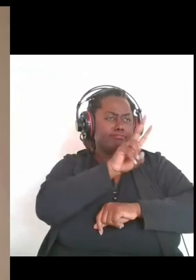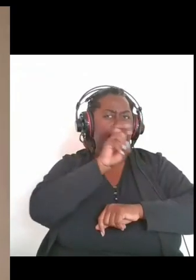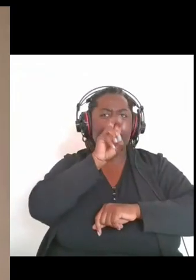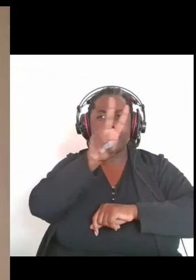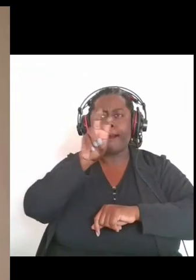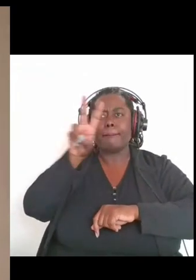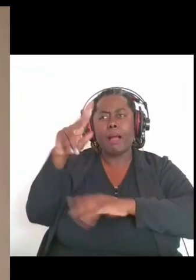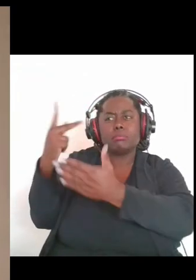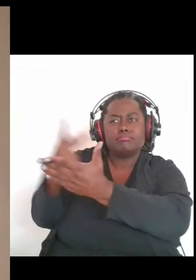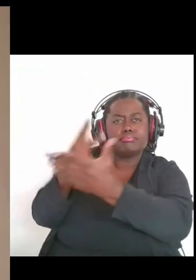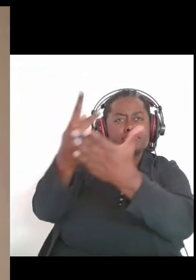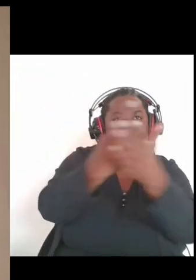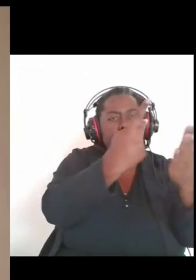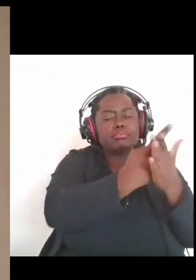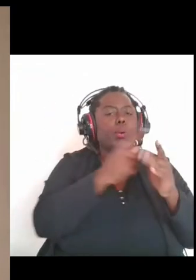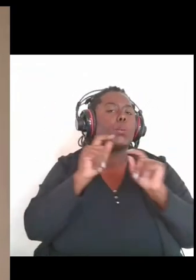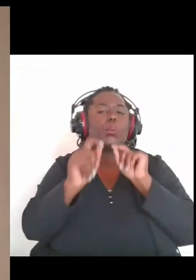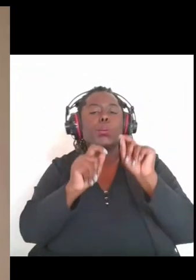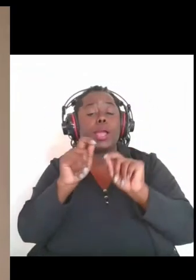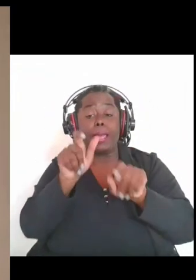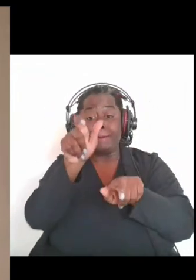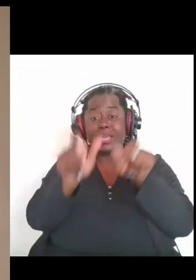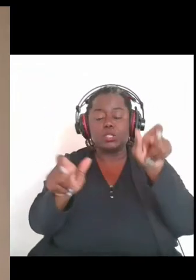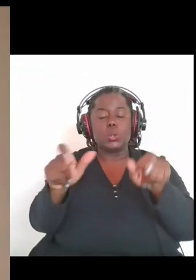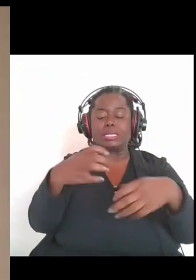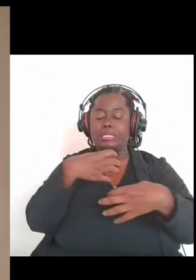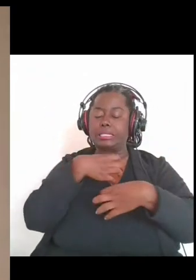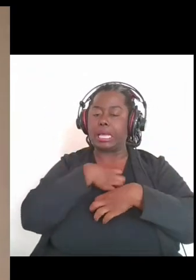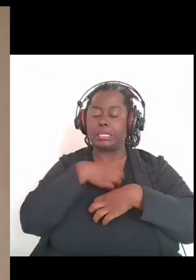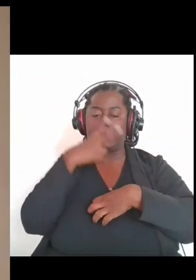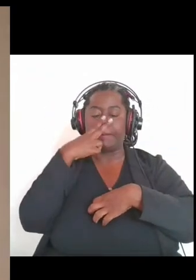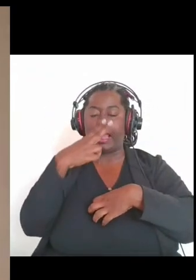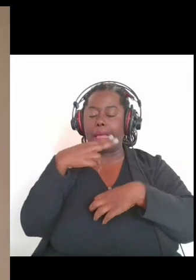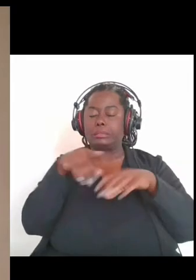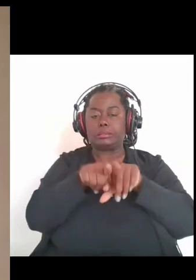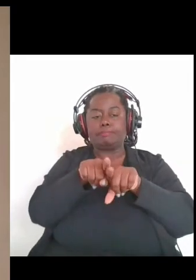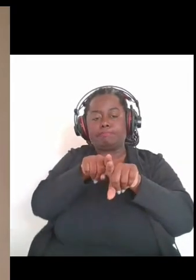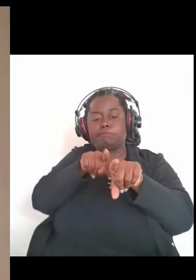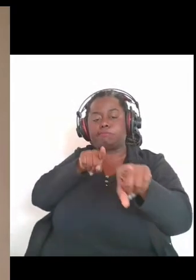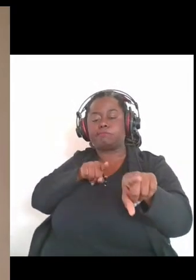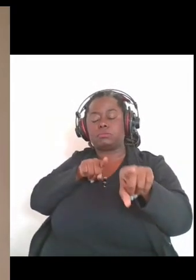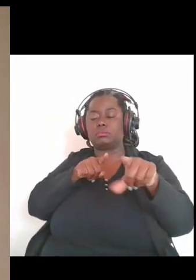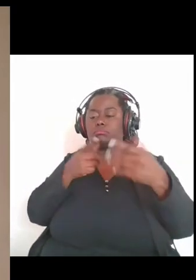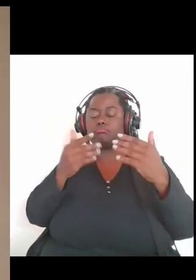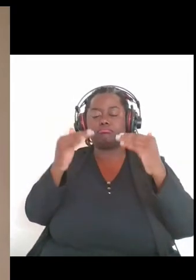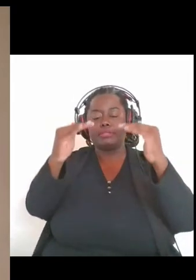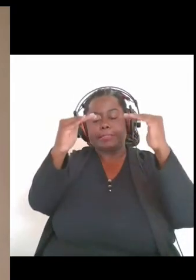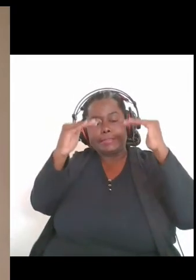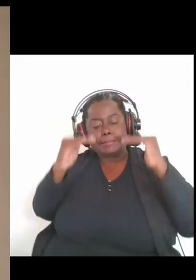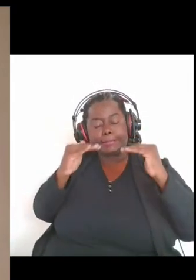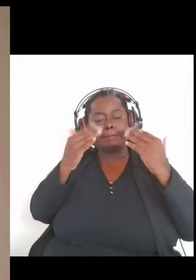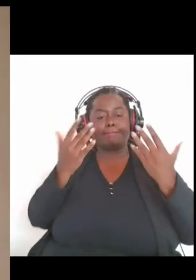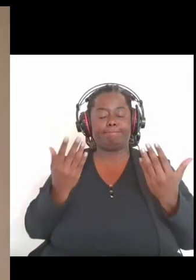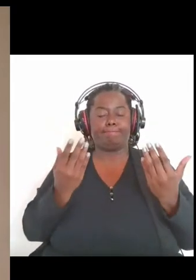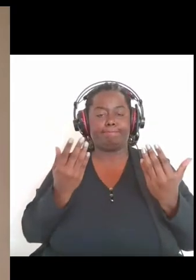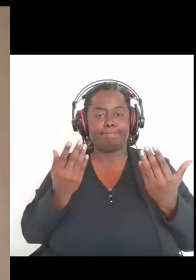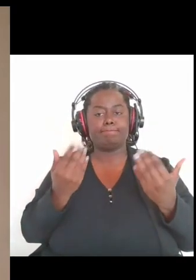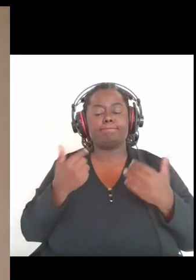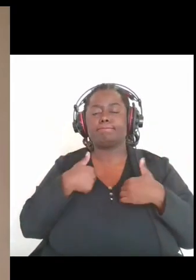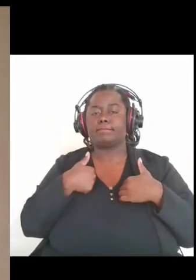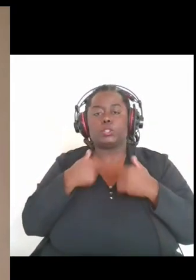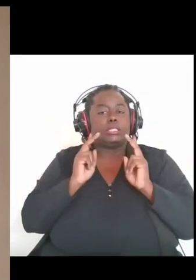with me personally but that happens with other people people feel at a disadvantage in those environments